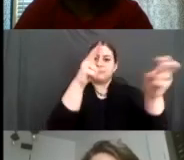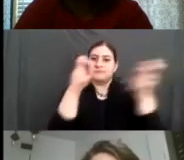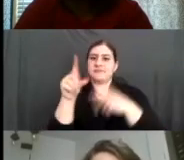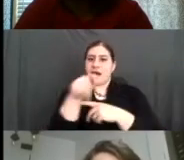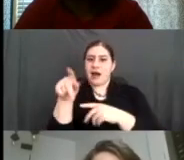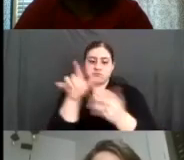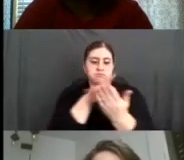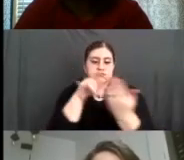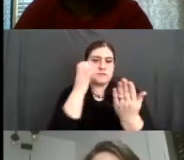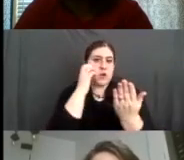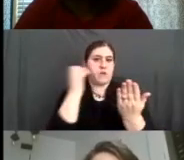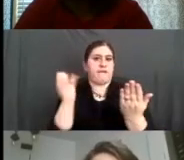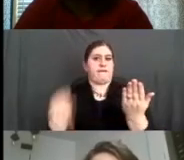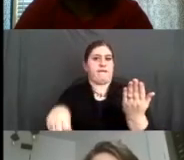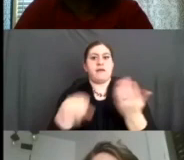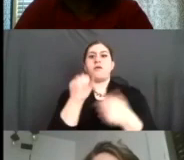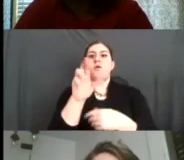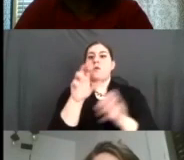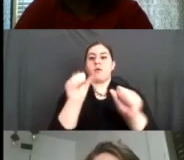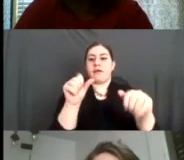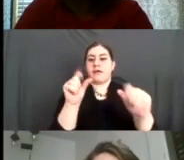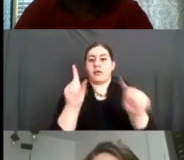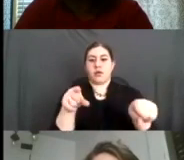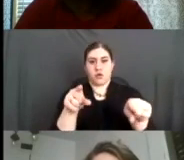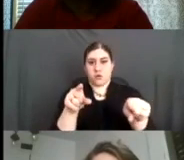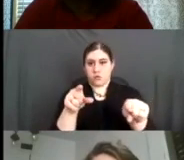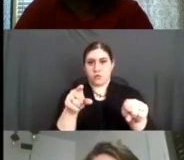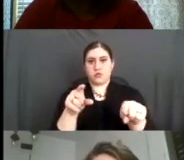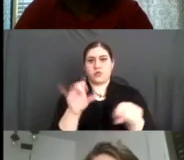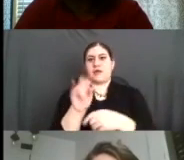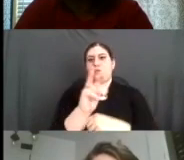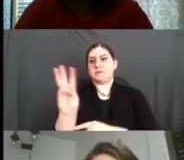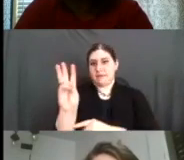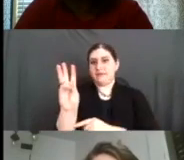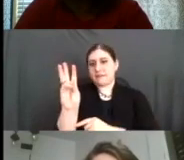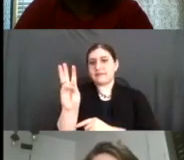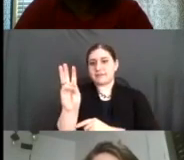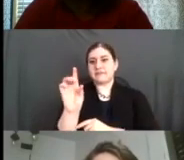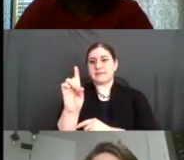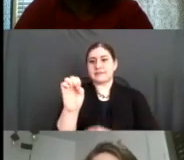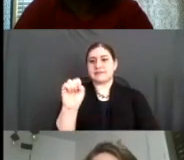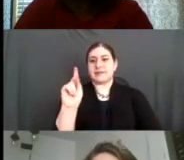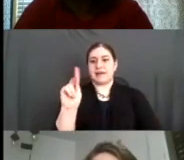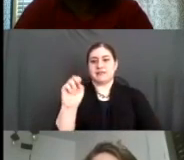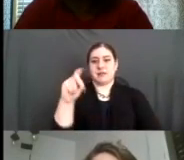do it on your phone now, or you can actually go to the website and do it on your desktop.